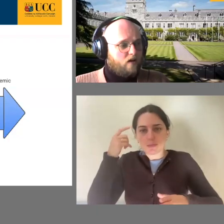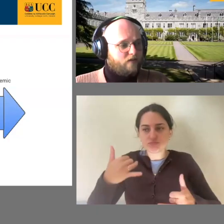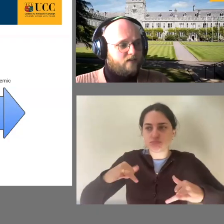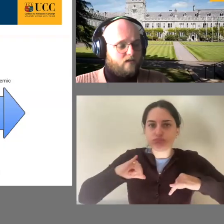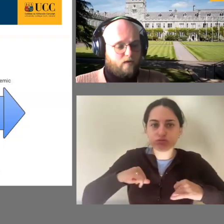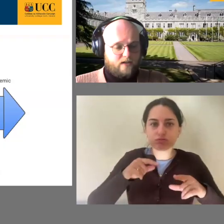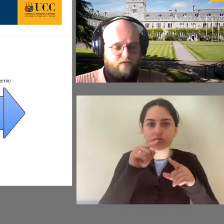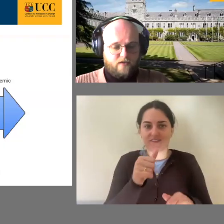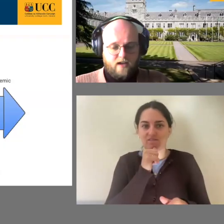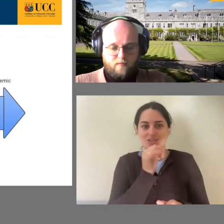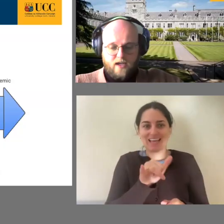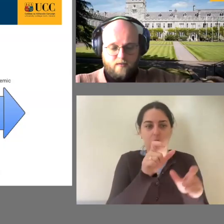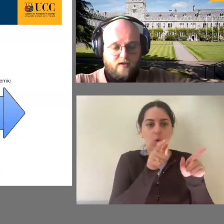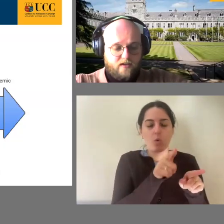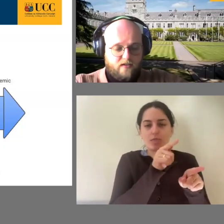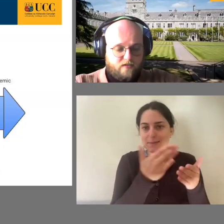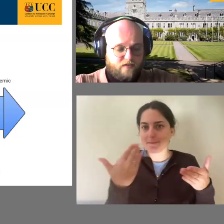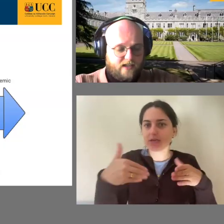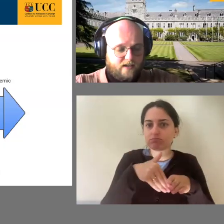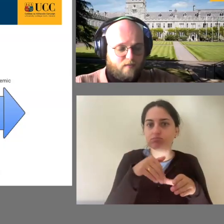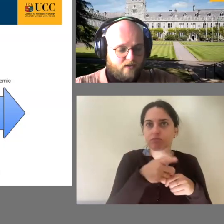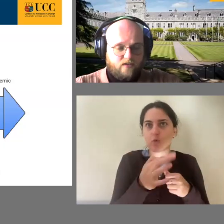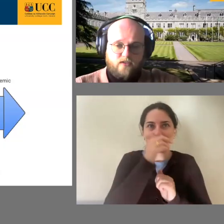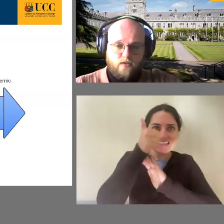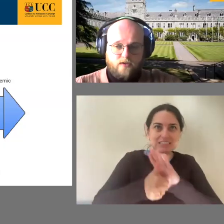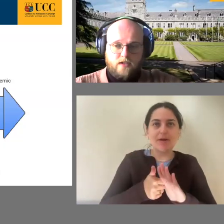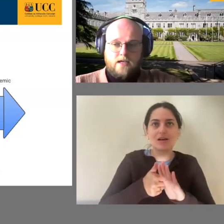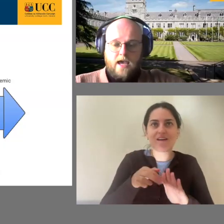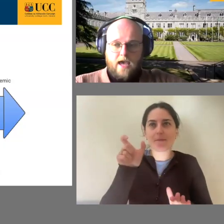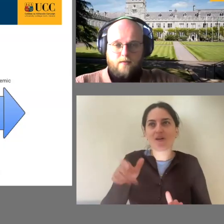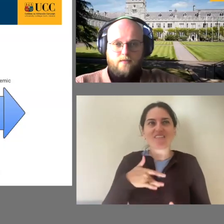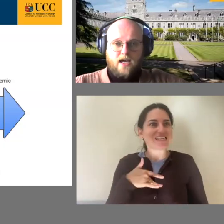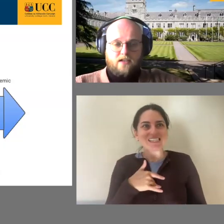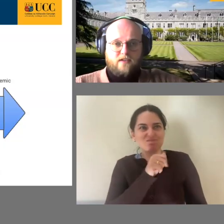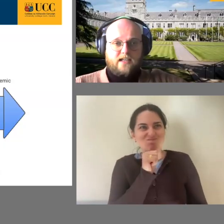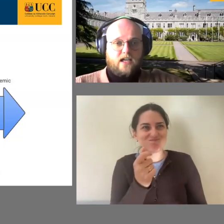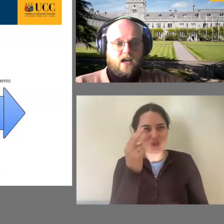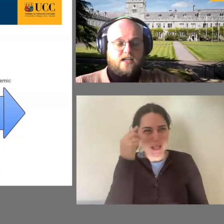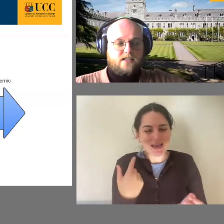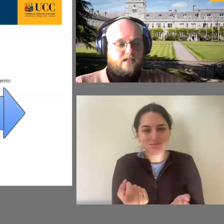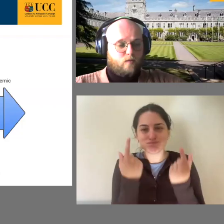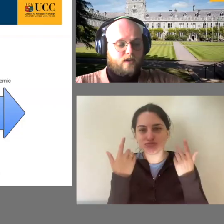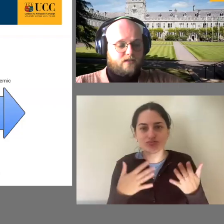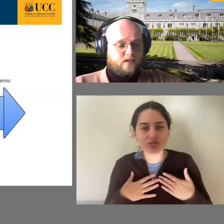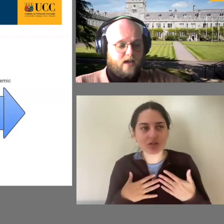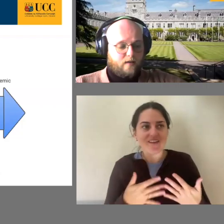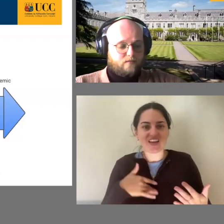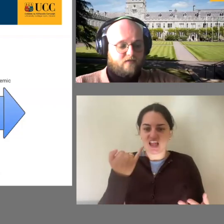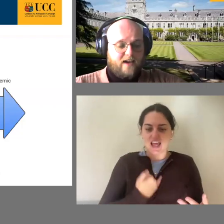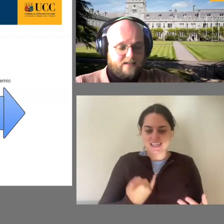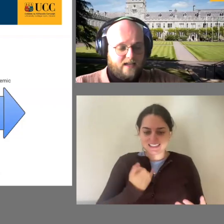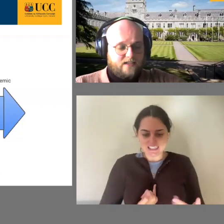major part of this. A lot of experiences of feeling misunderstood and feeling like identities